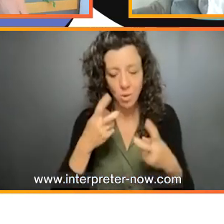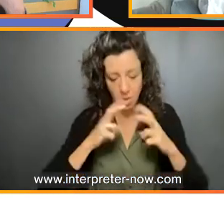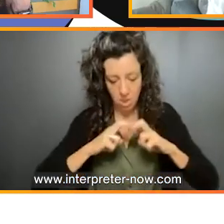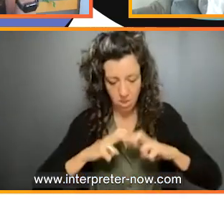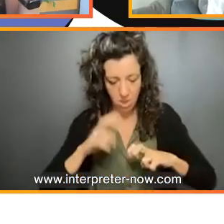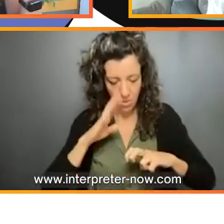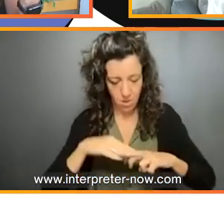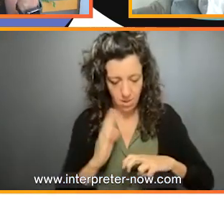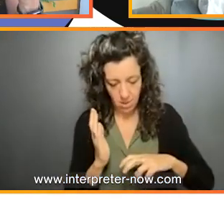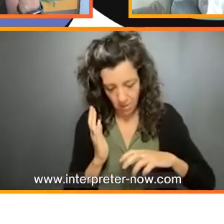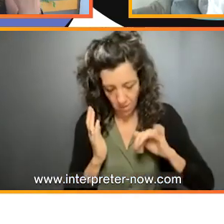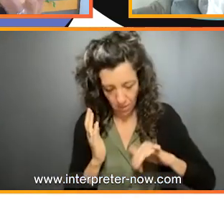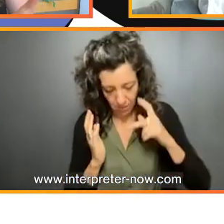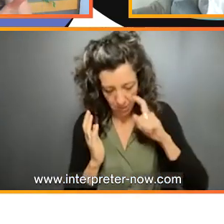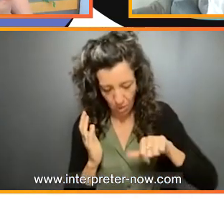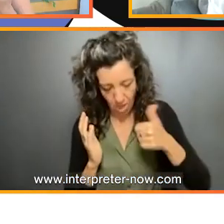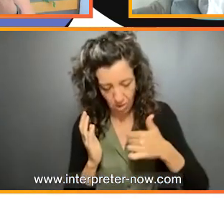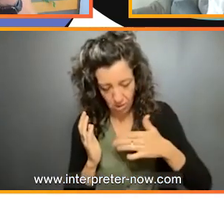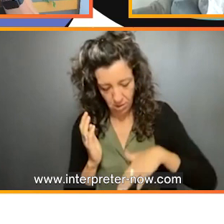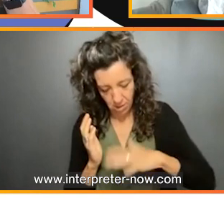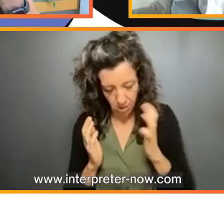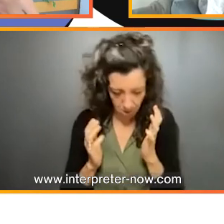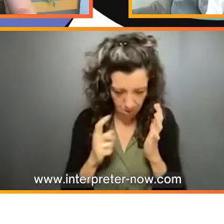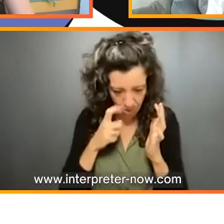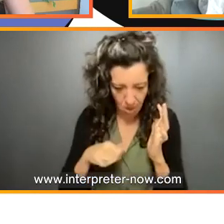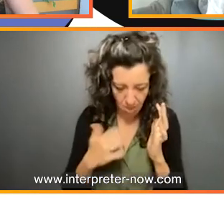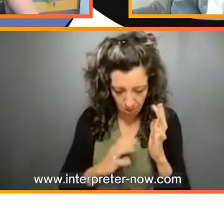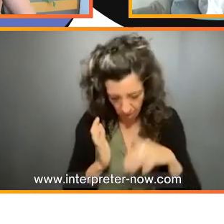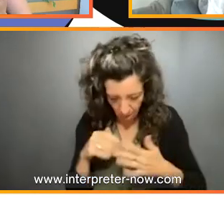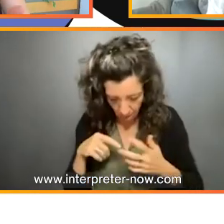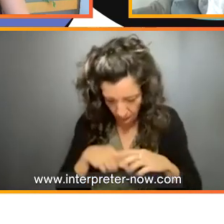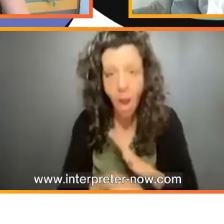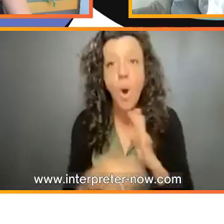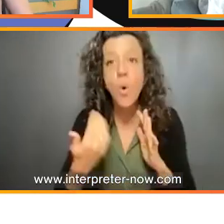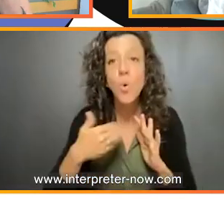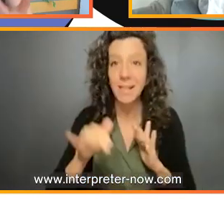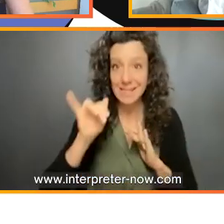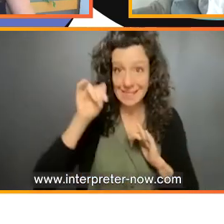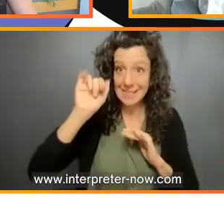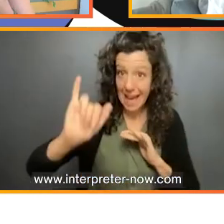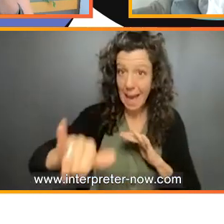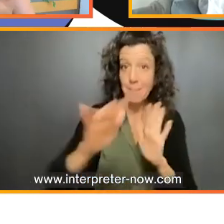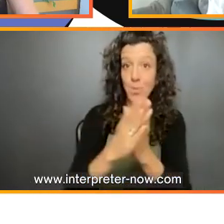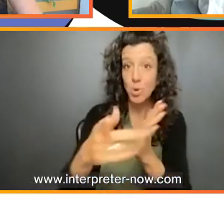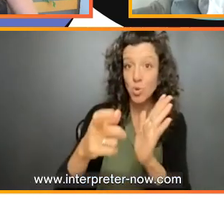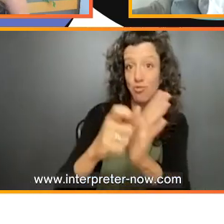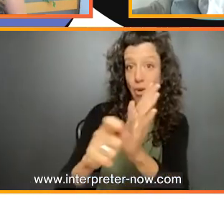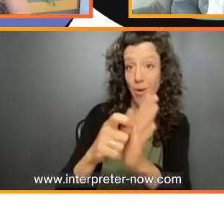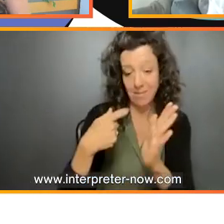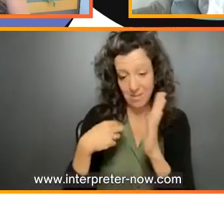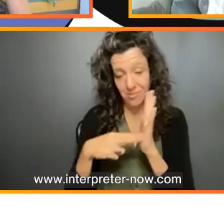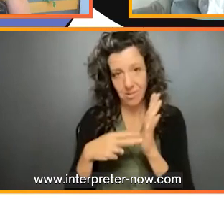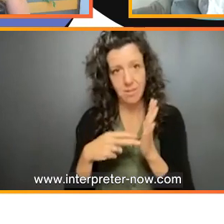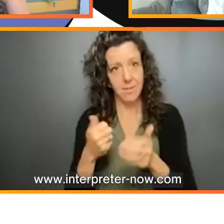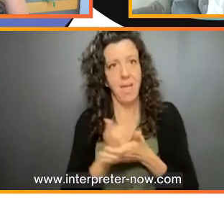as you unfold one aspect, you see others as you go deeper, right? And so this book helped me to go deeper